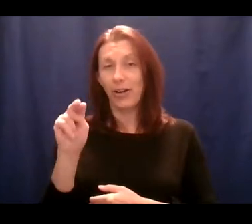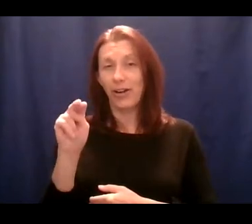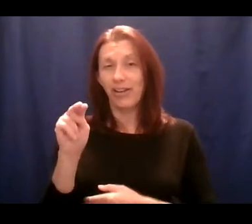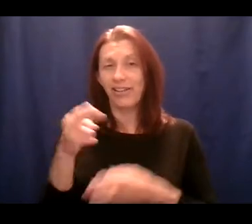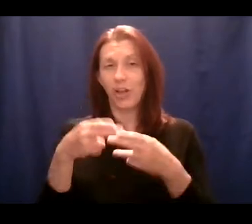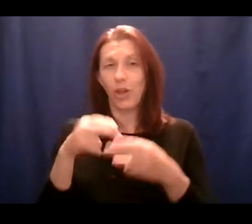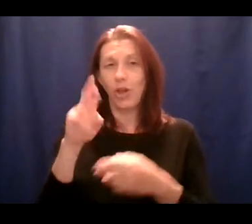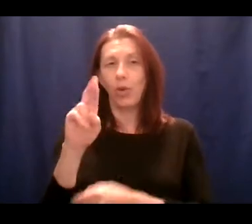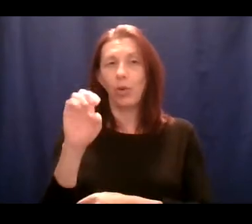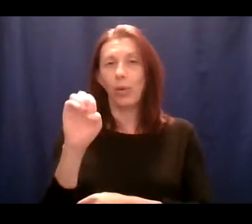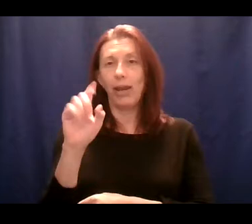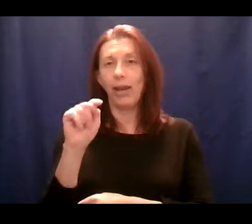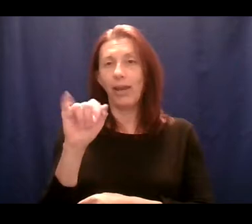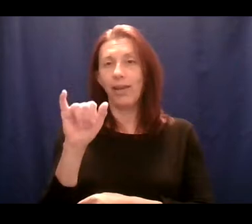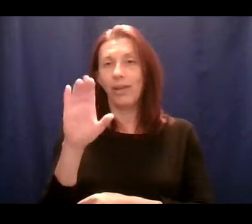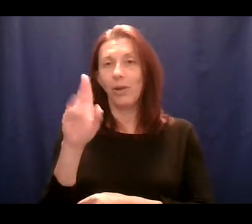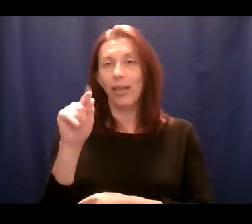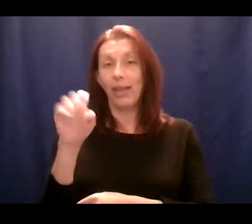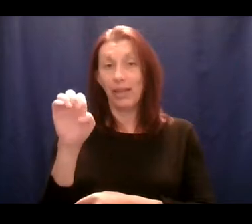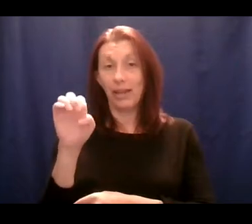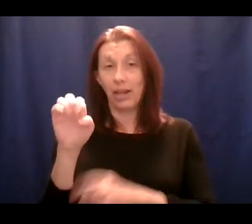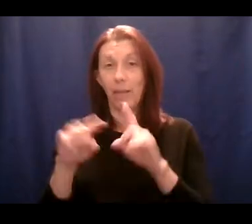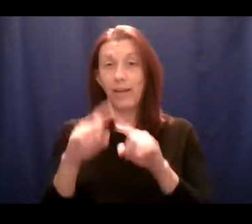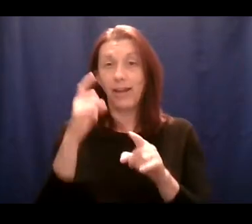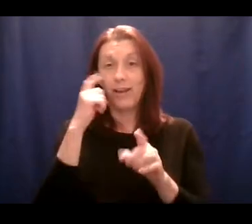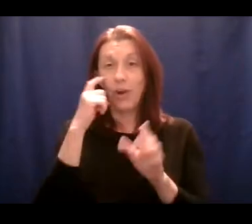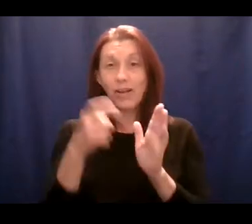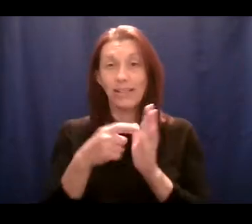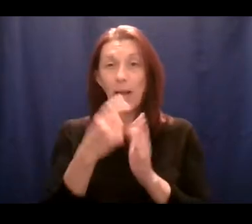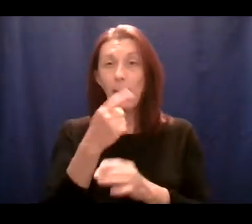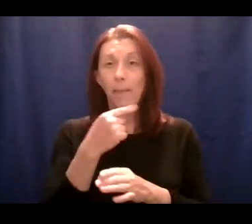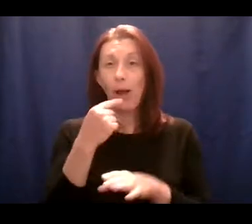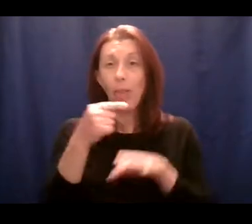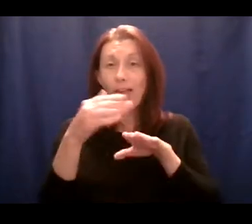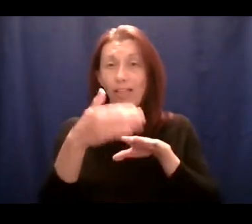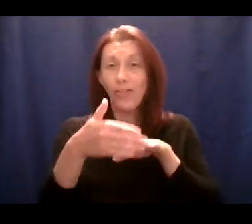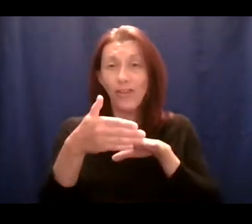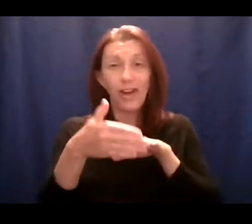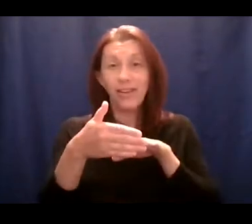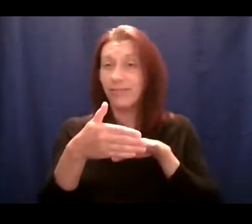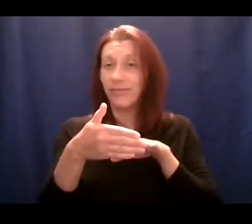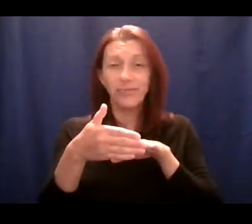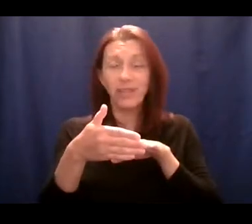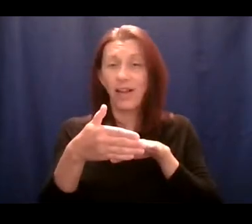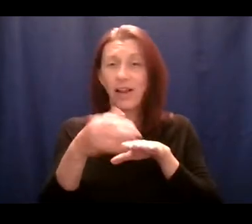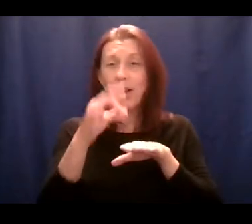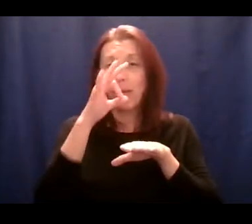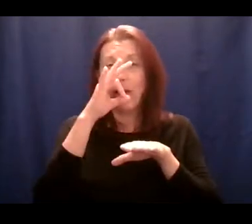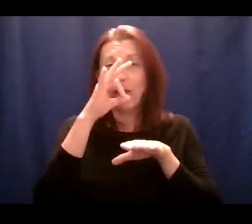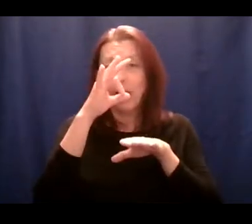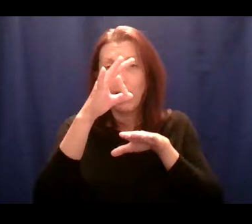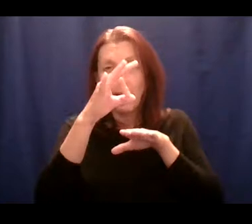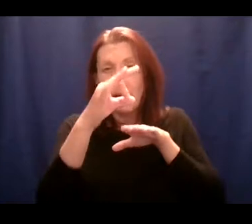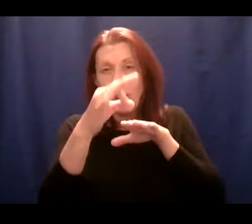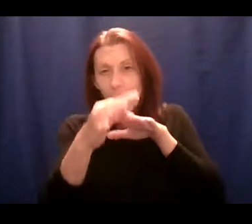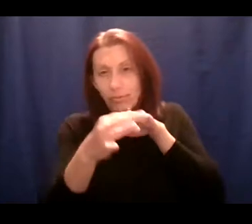watch and notice, the mouth is not in front, right? The mouth is hiding all the way underneath. So